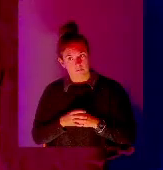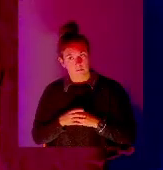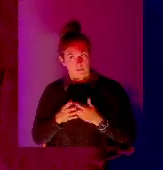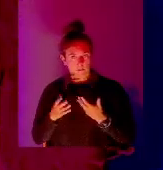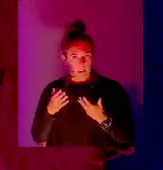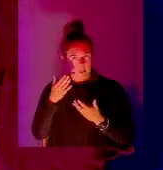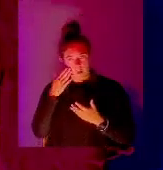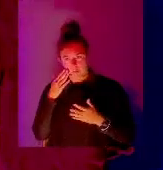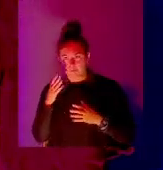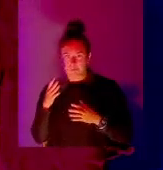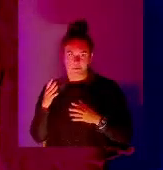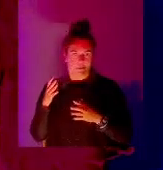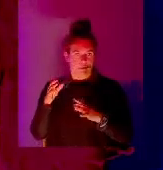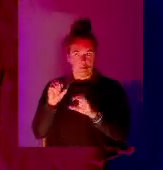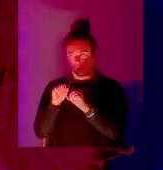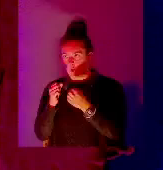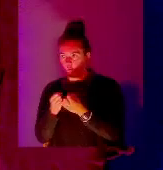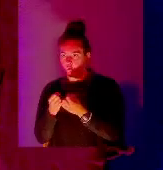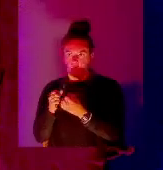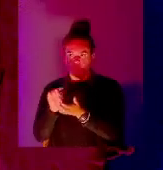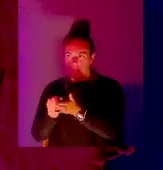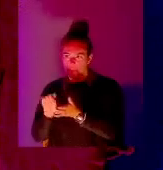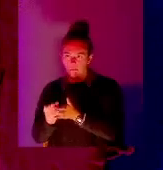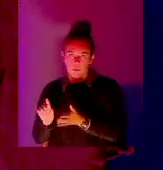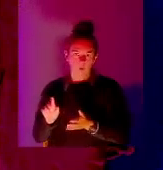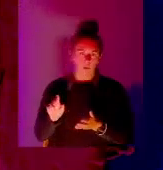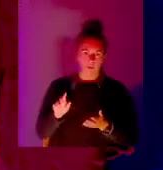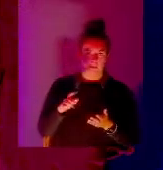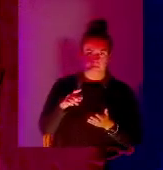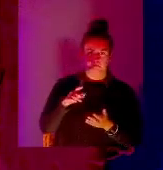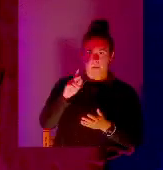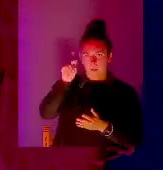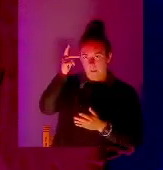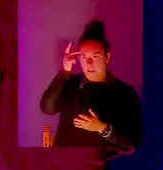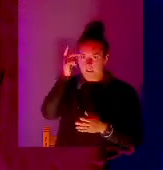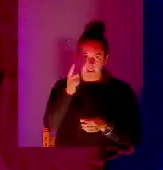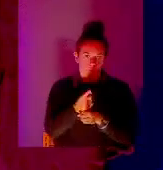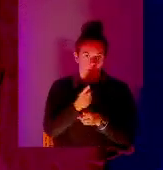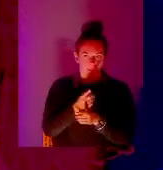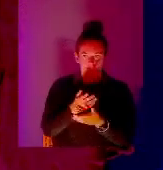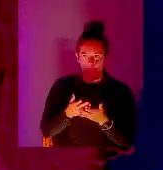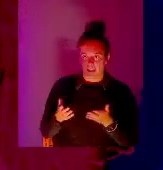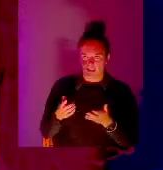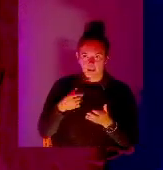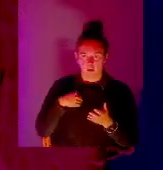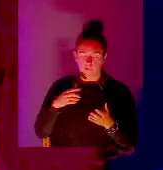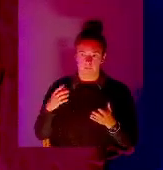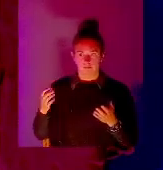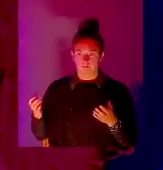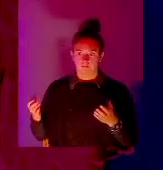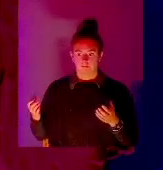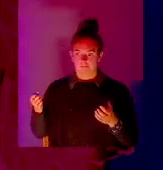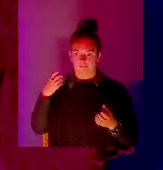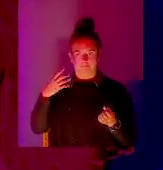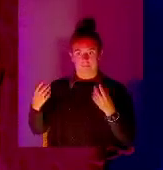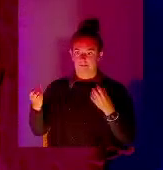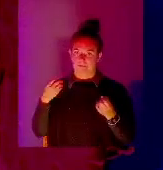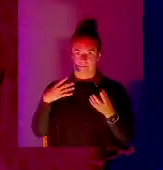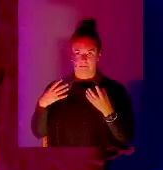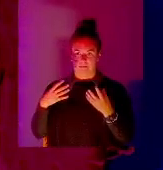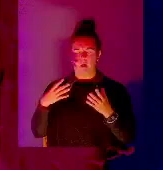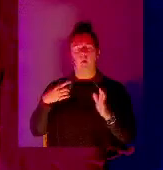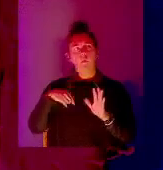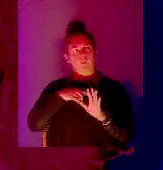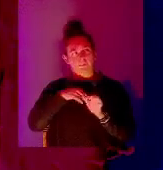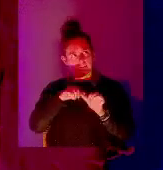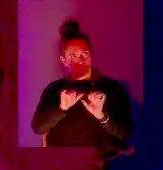politically correct things are thrust in front of us, Father, we acknowledge that things like that can